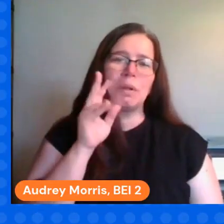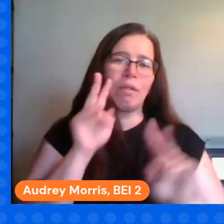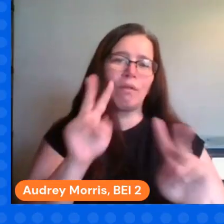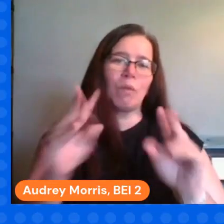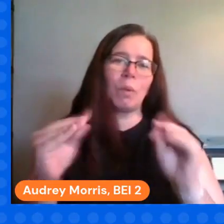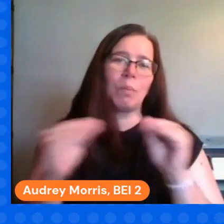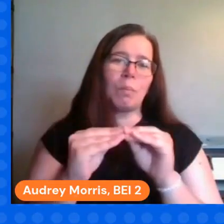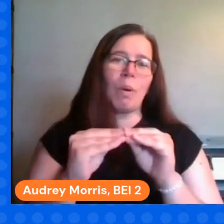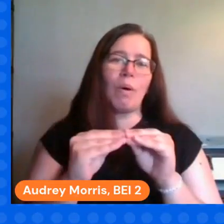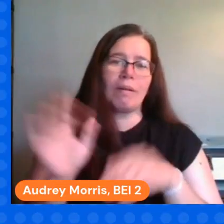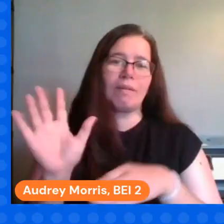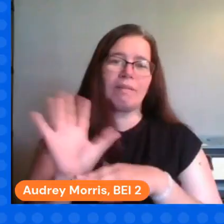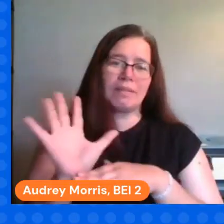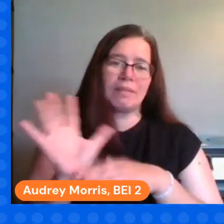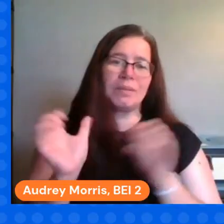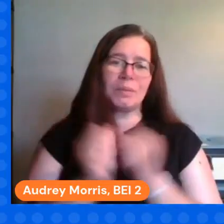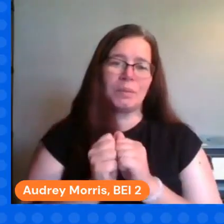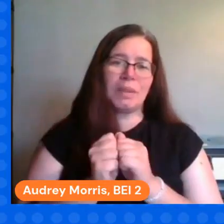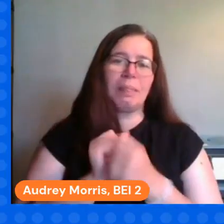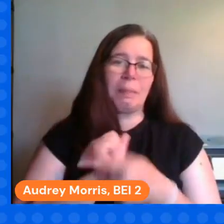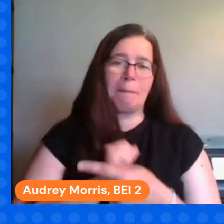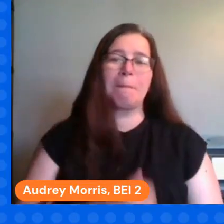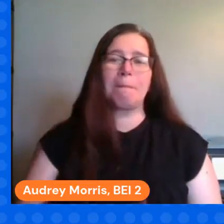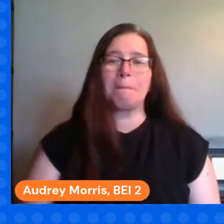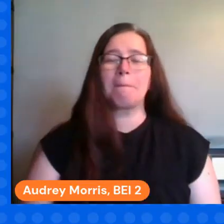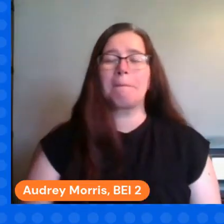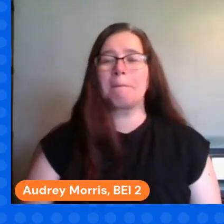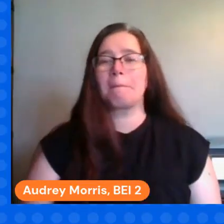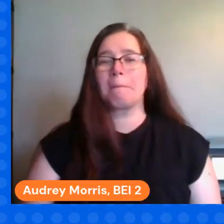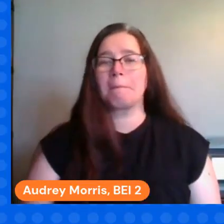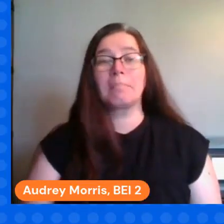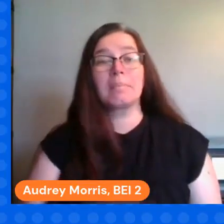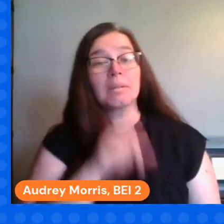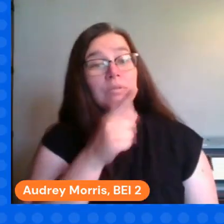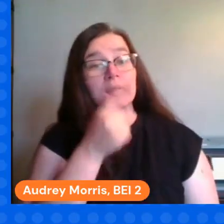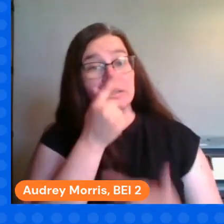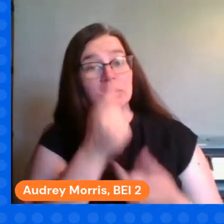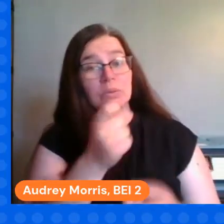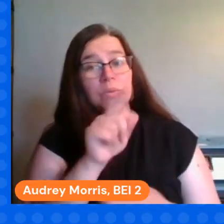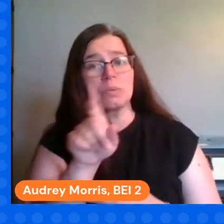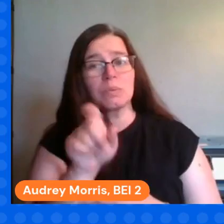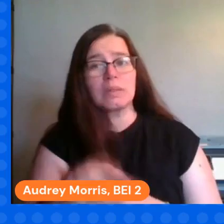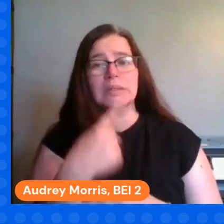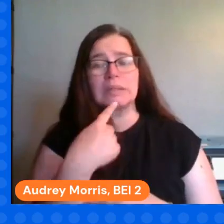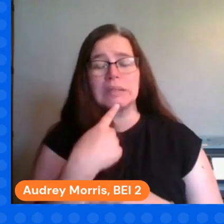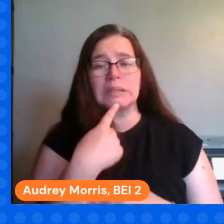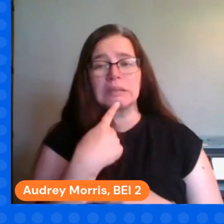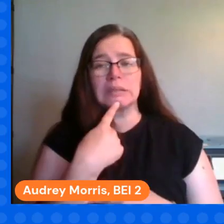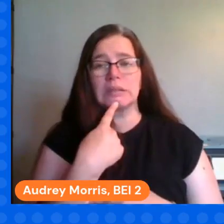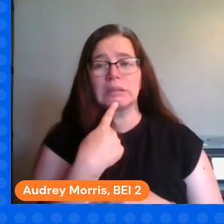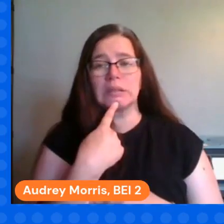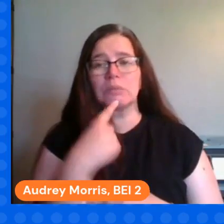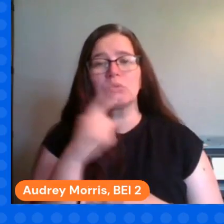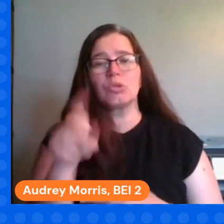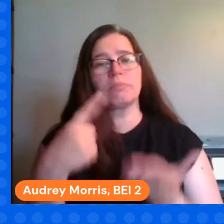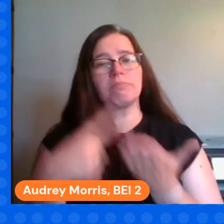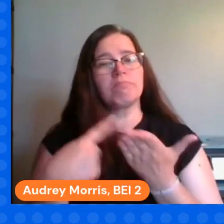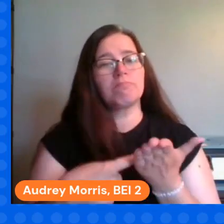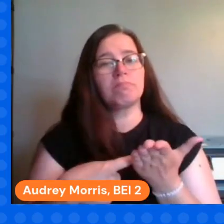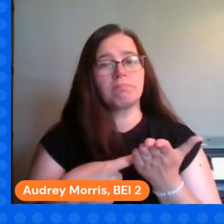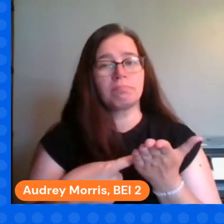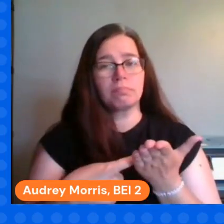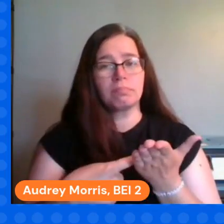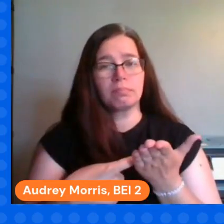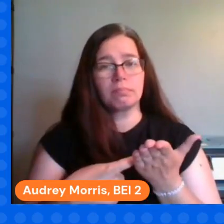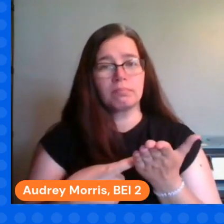videos. Well, there is such an interesting question here. I think it's worth for us to chat a bit about it.